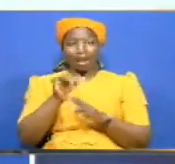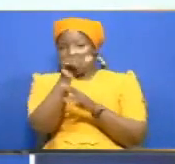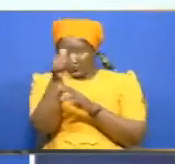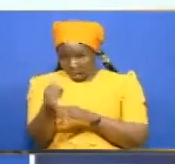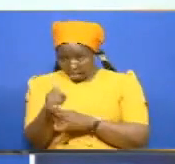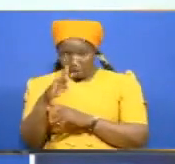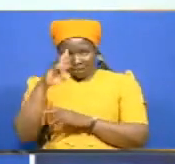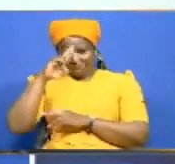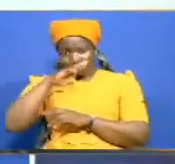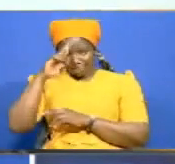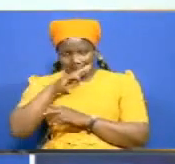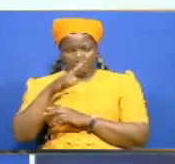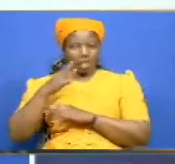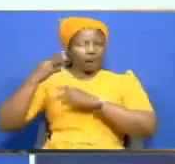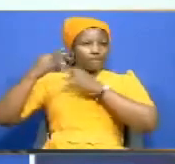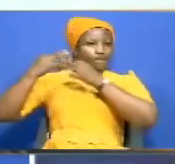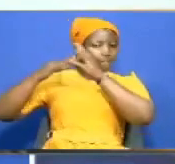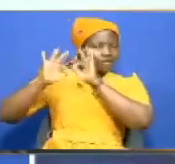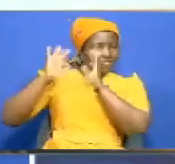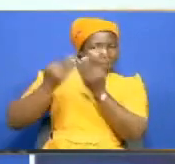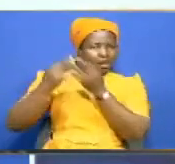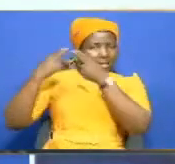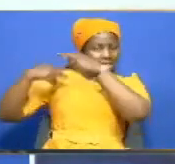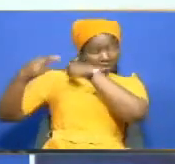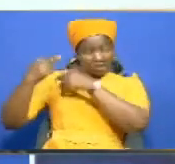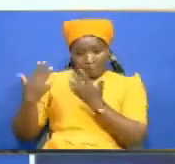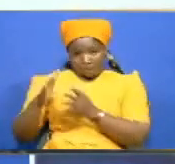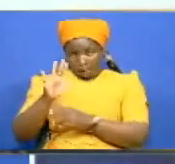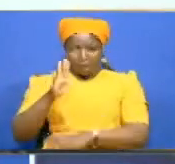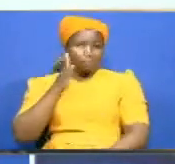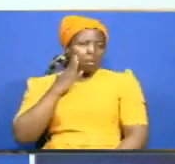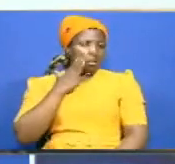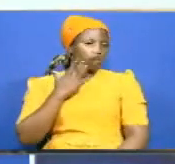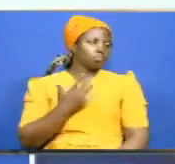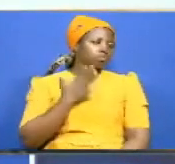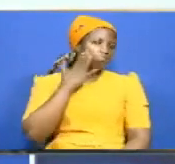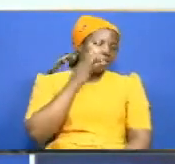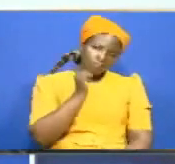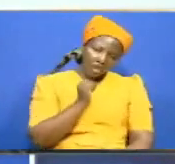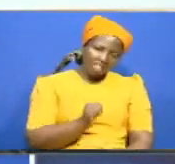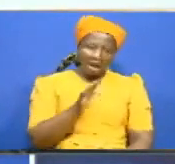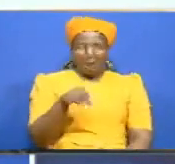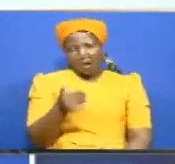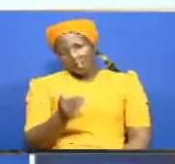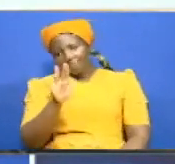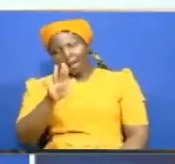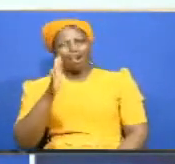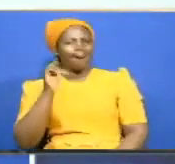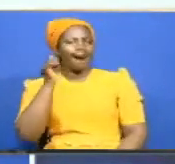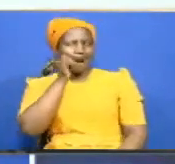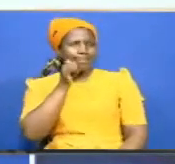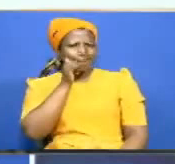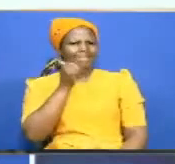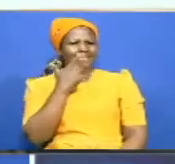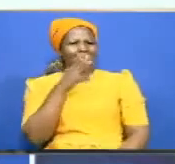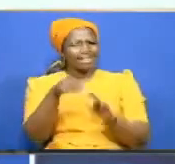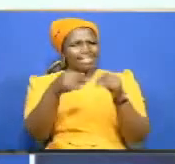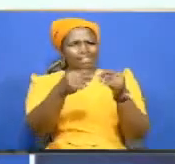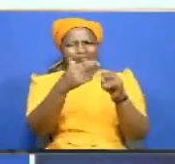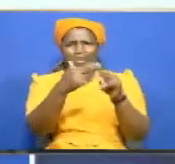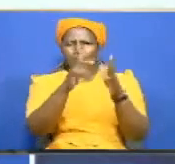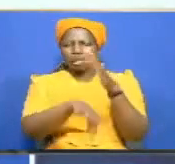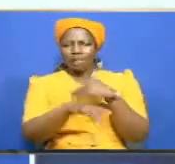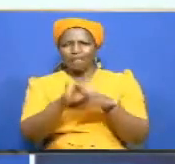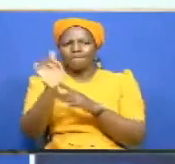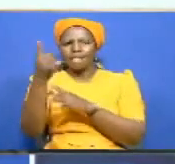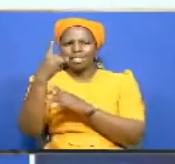history. So if maybe your mother, your grandmother, or your aunt, we call them first degree relatives,